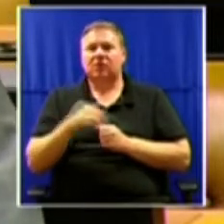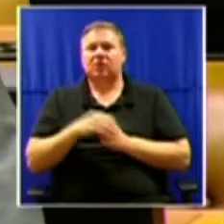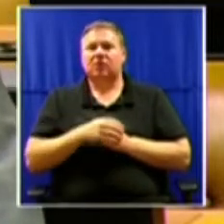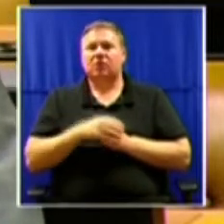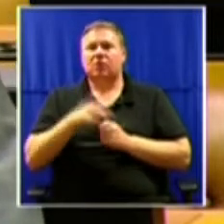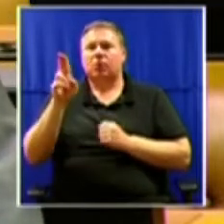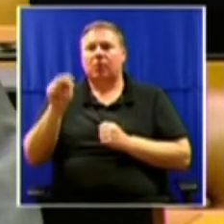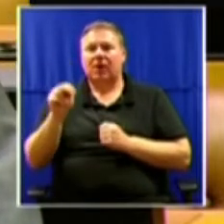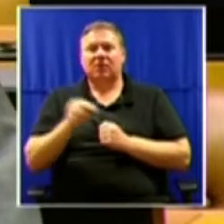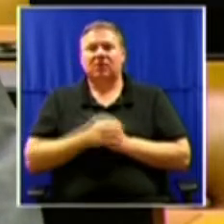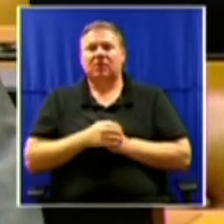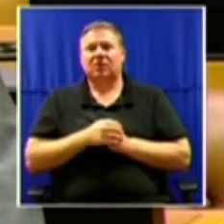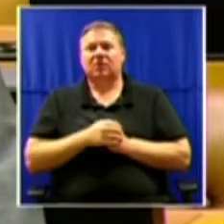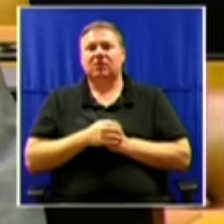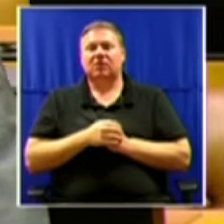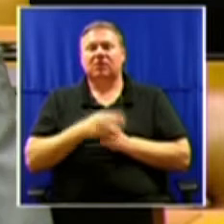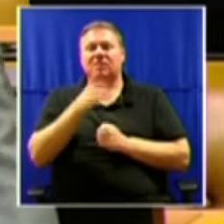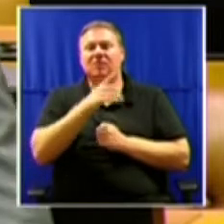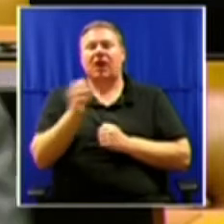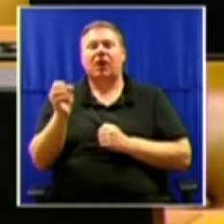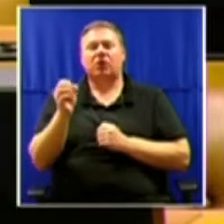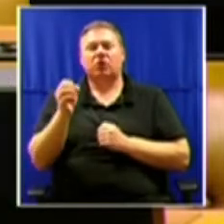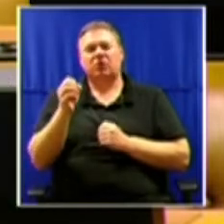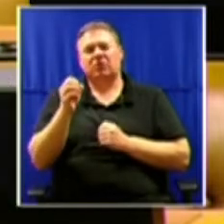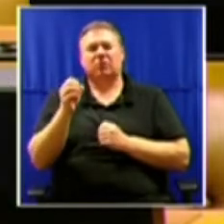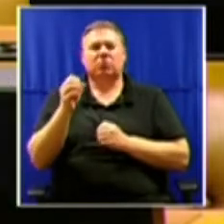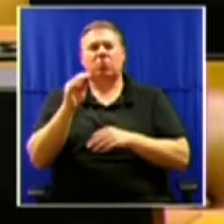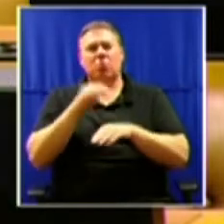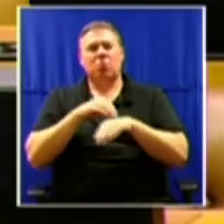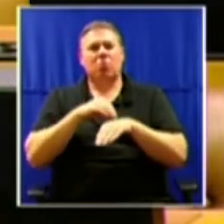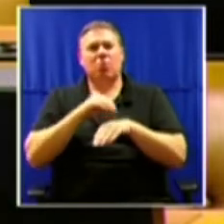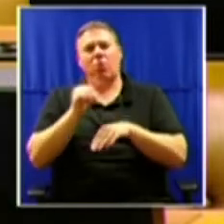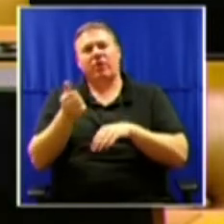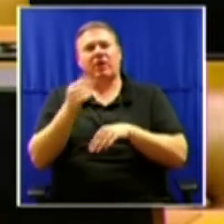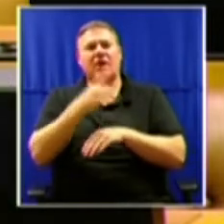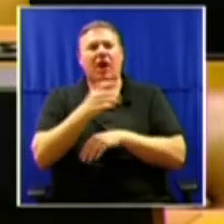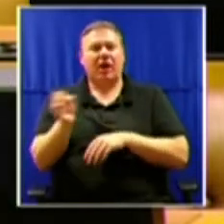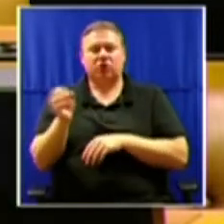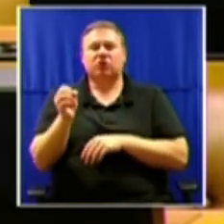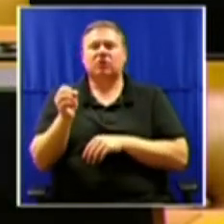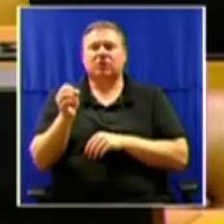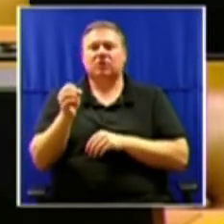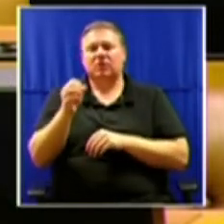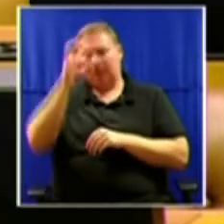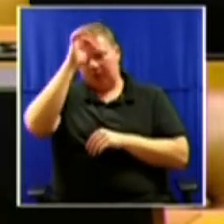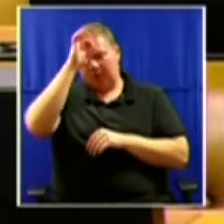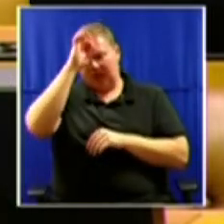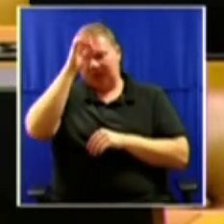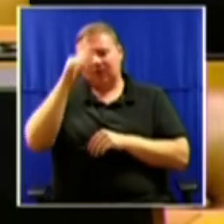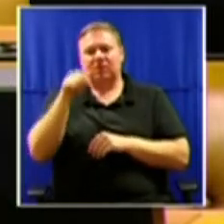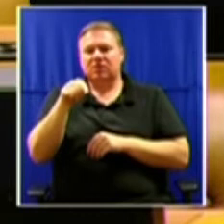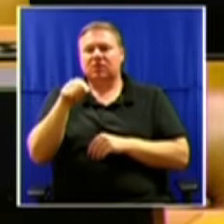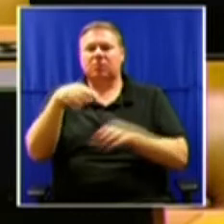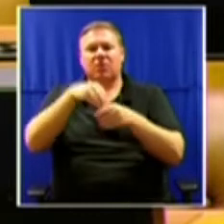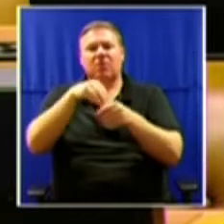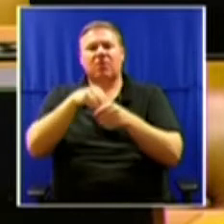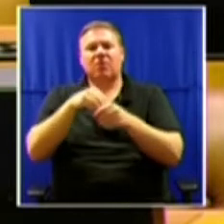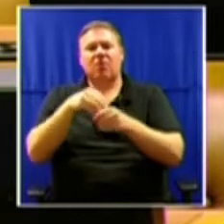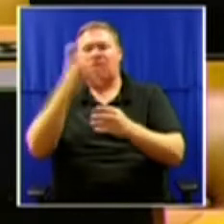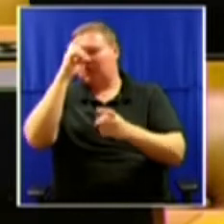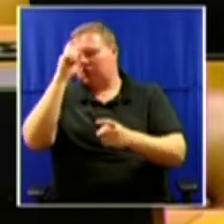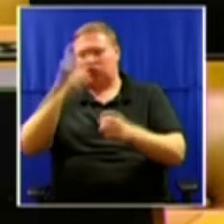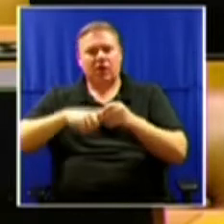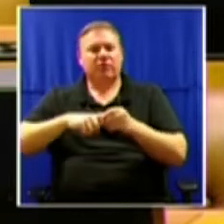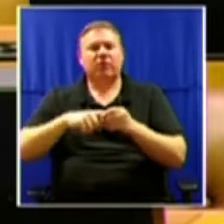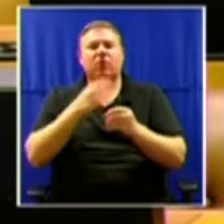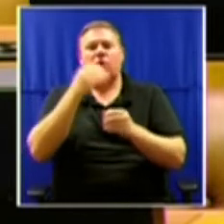plus police officers that themselves have involved in this shameful kind of activities. The